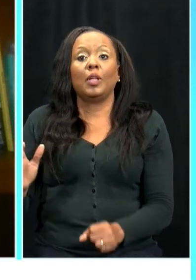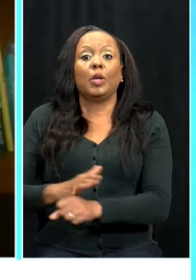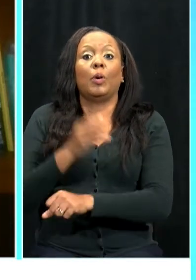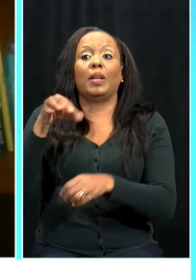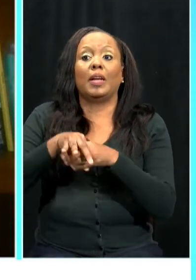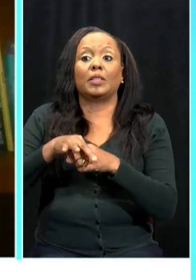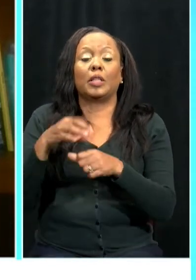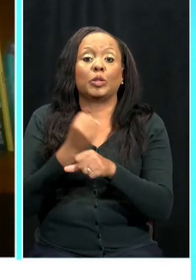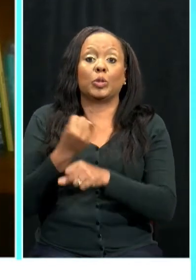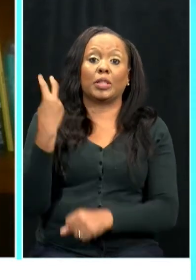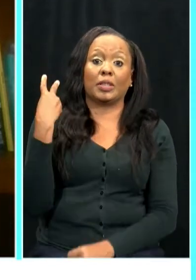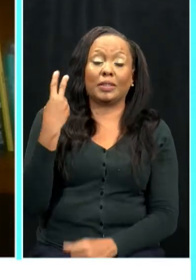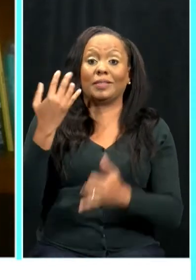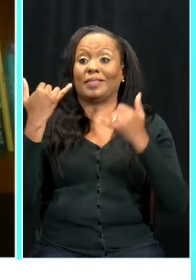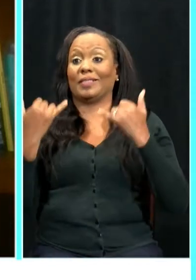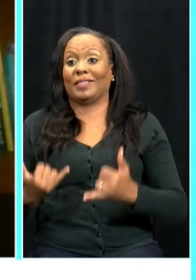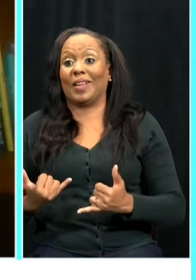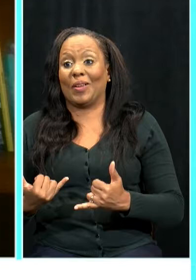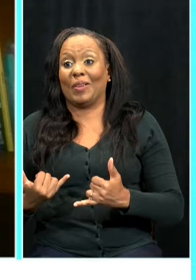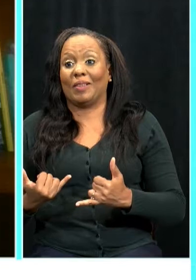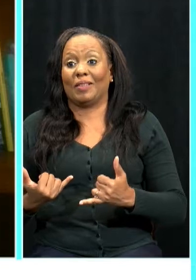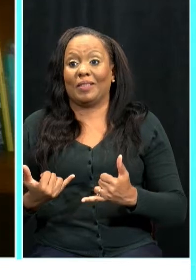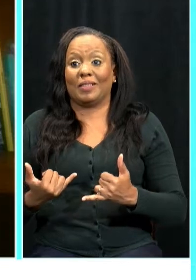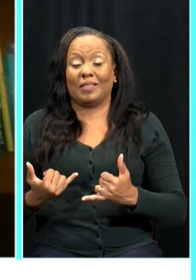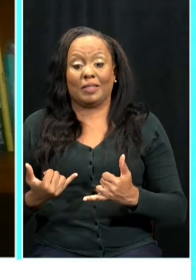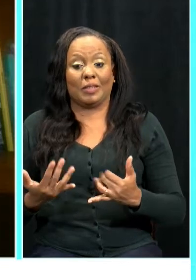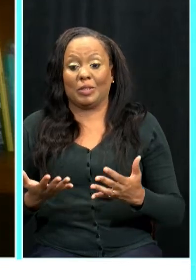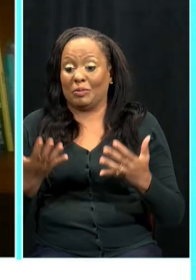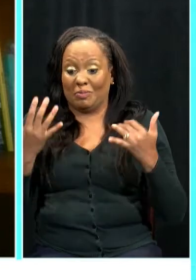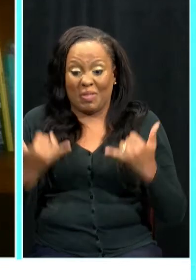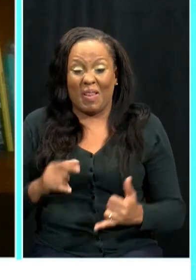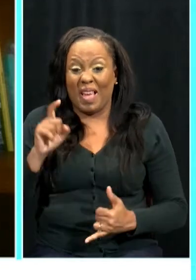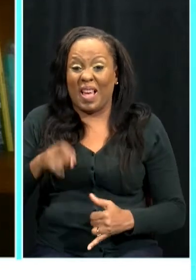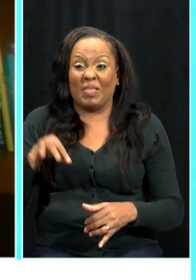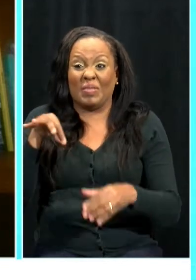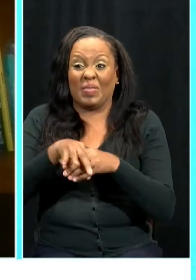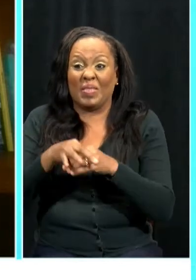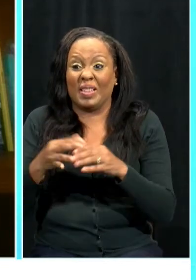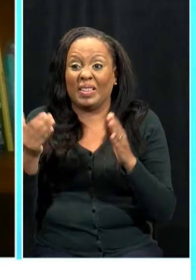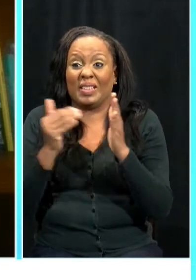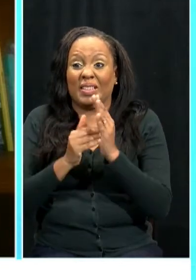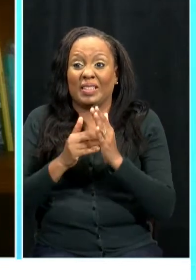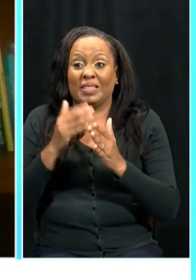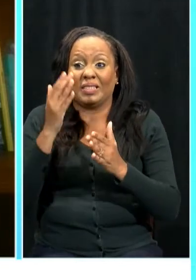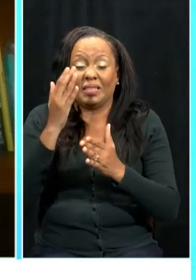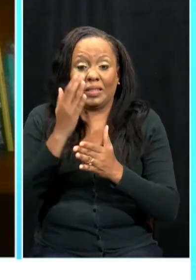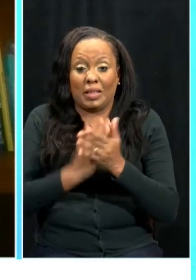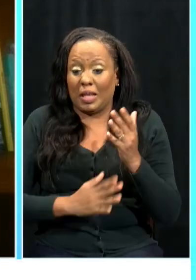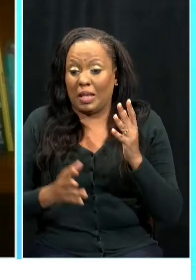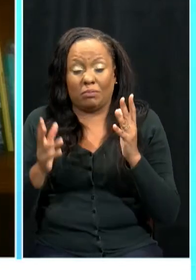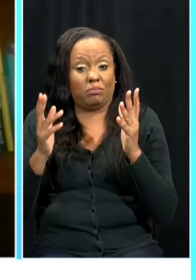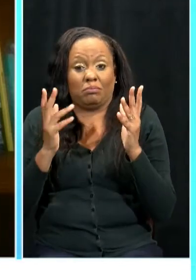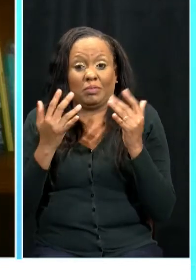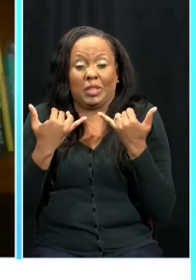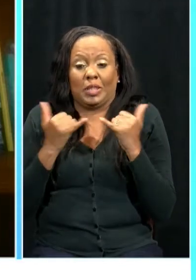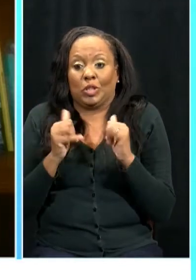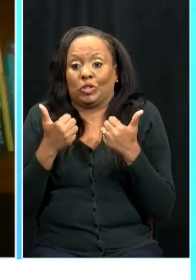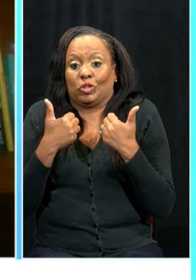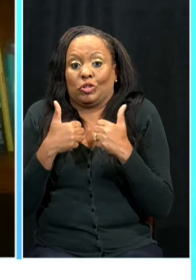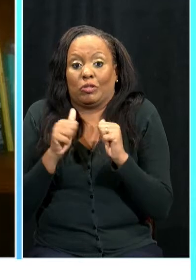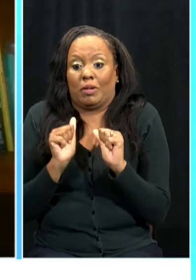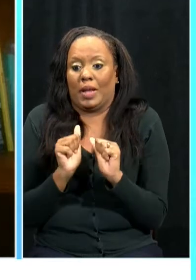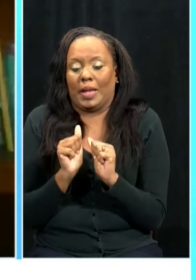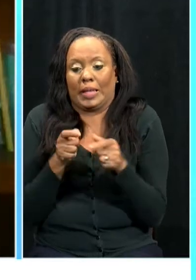now the party has put them in a position where some of them are fighting for their political lives so I'm saying that's